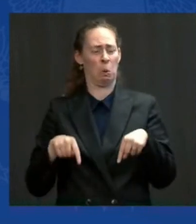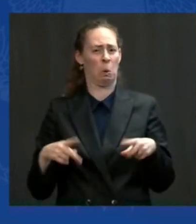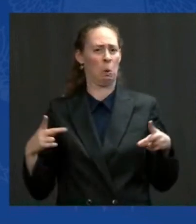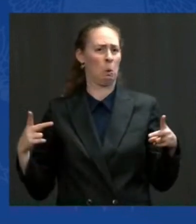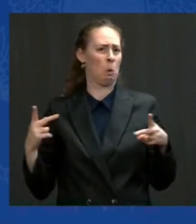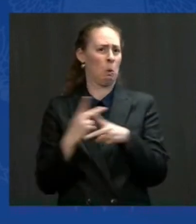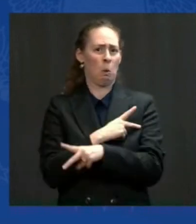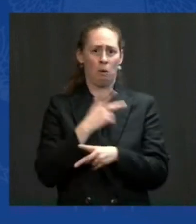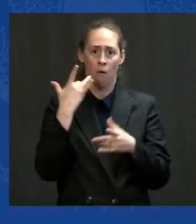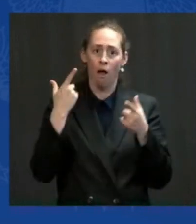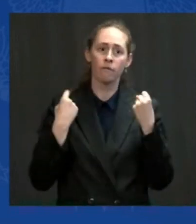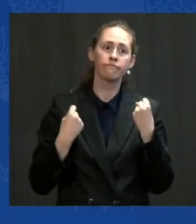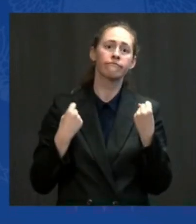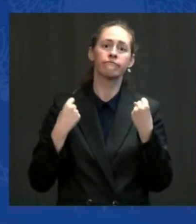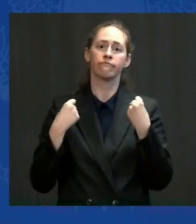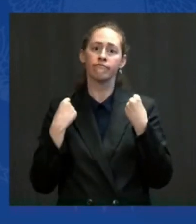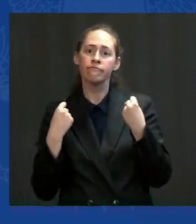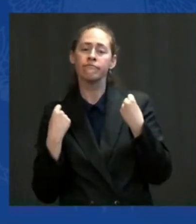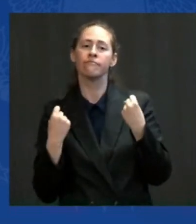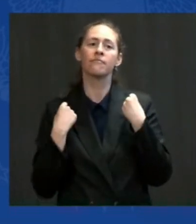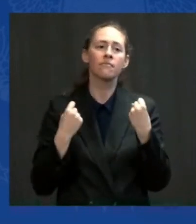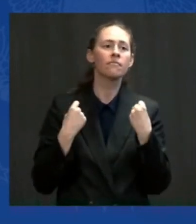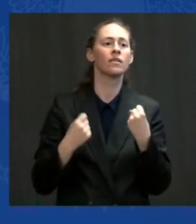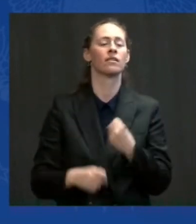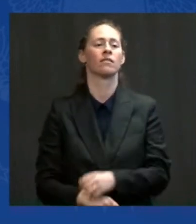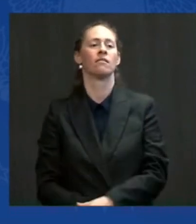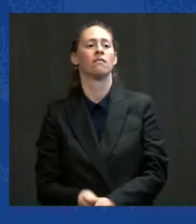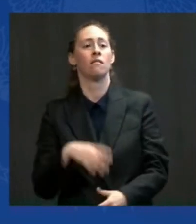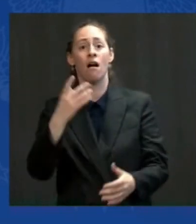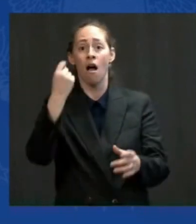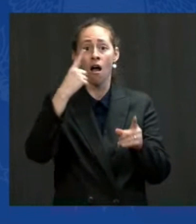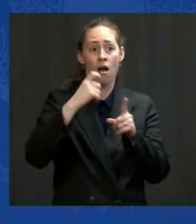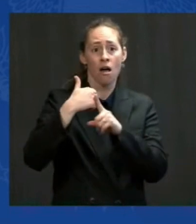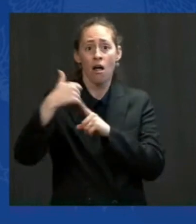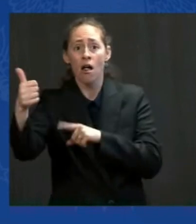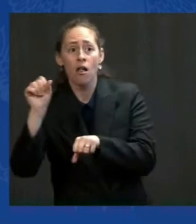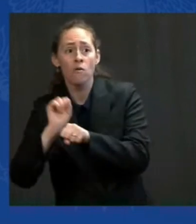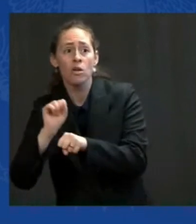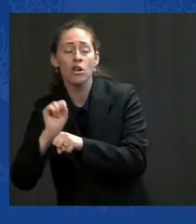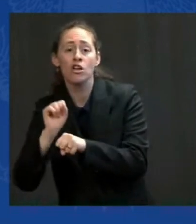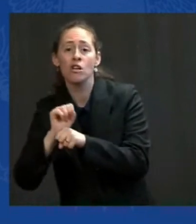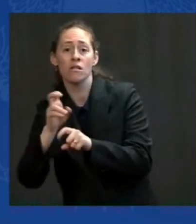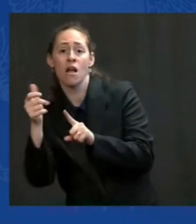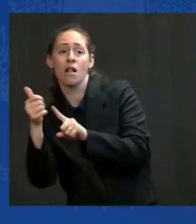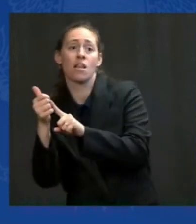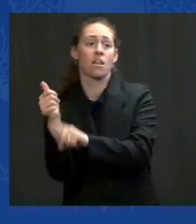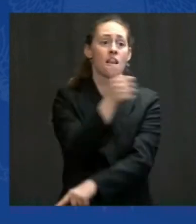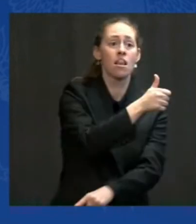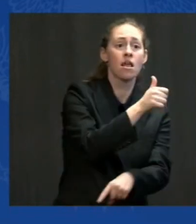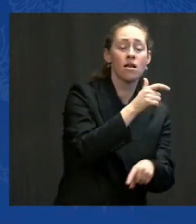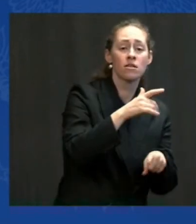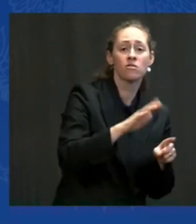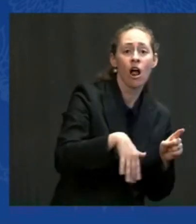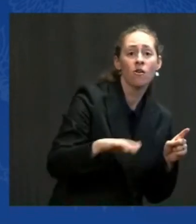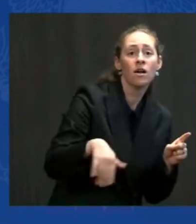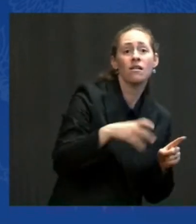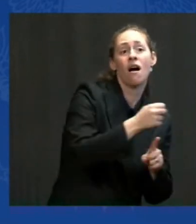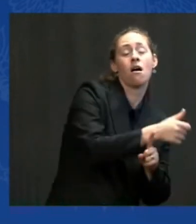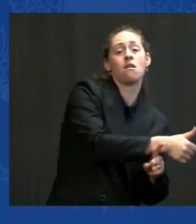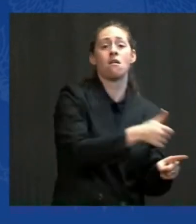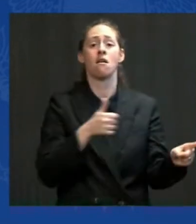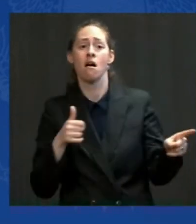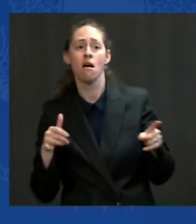to avoid that late fee when you pick up your child. Your governor has an ambitious infrastructure plan, and under a bipartisan infrastructure